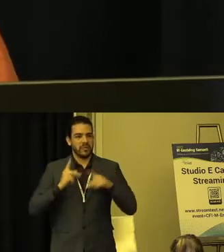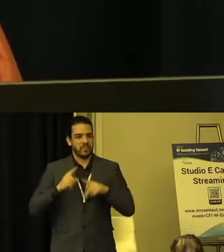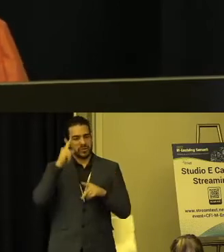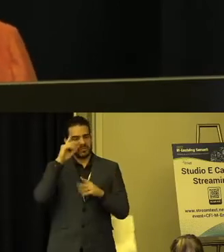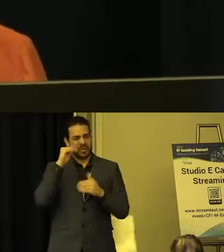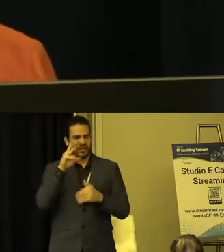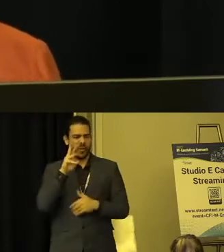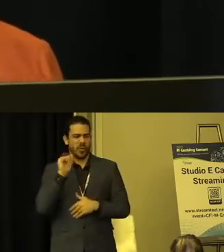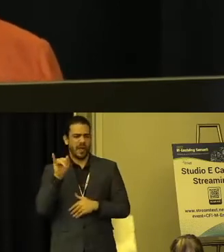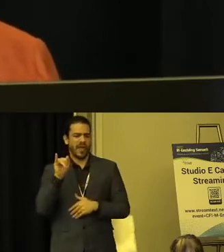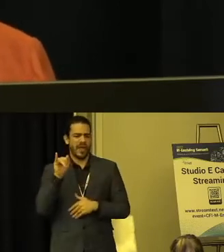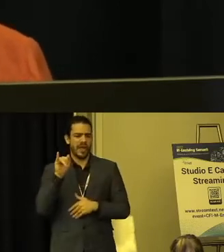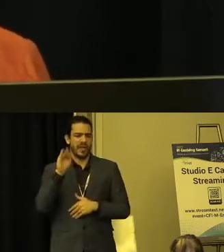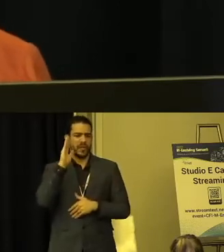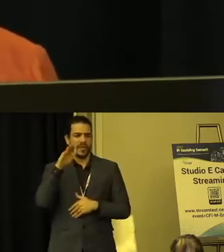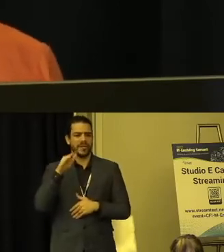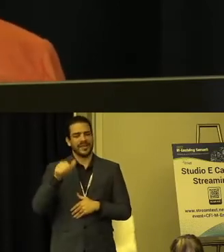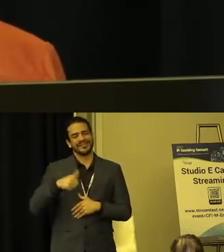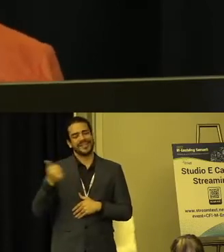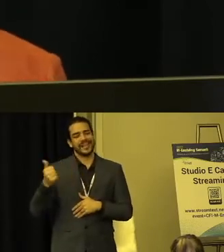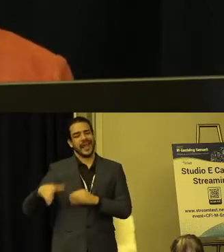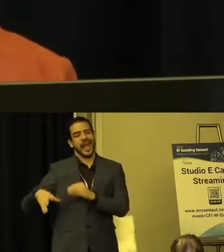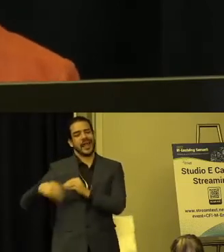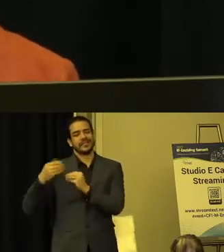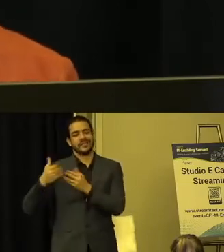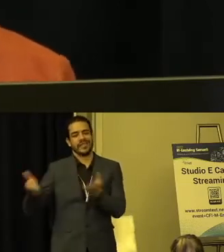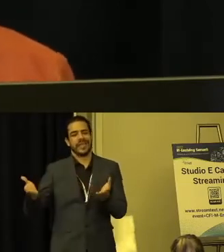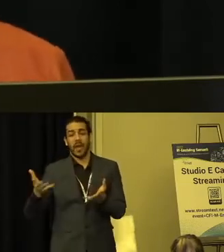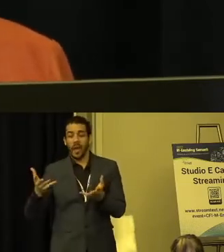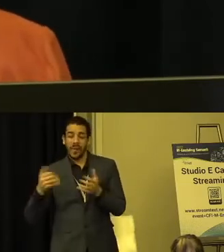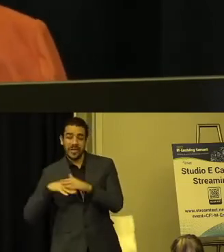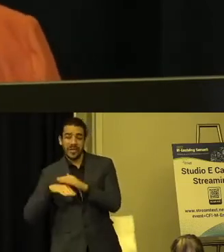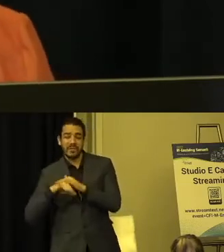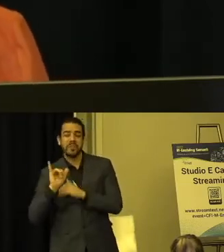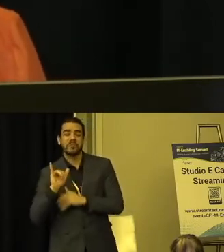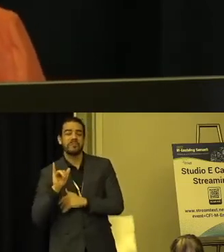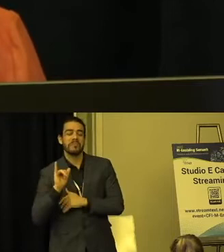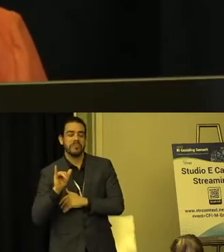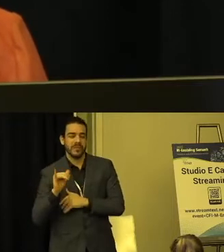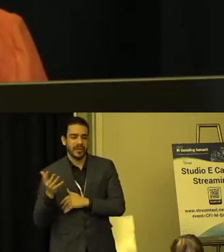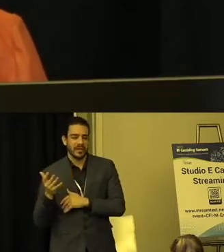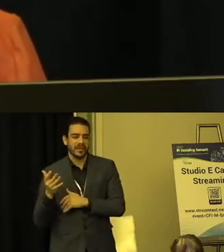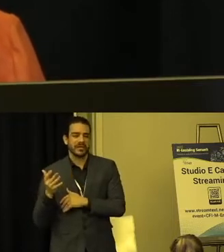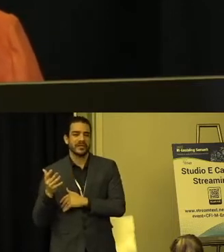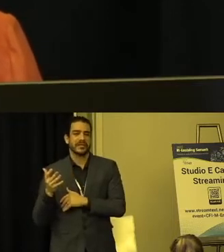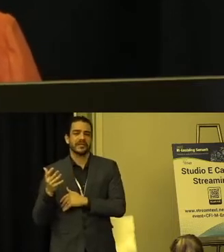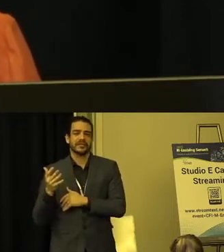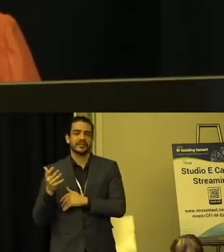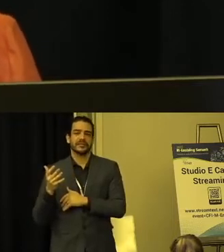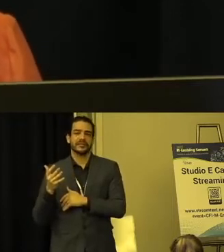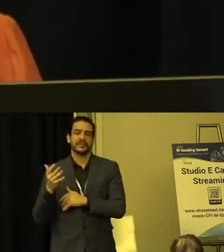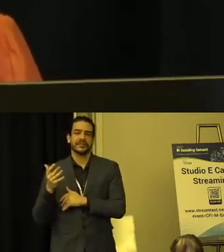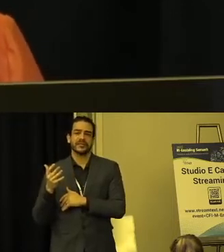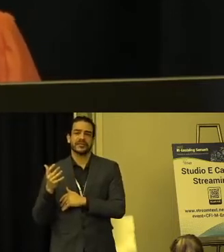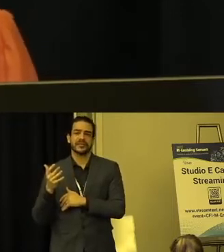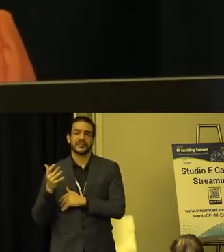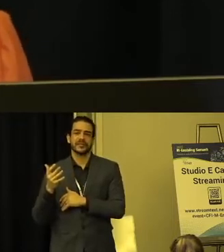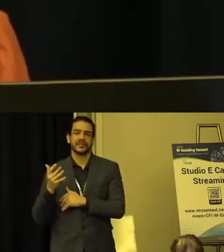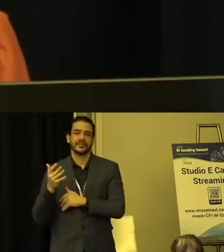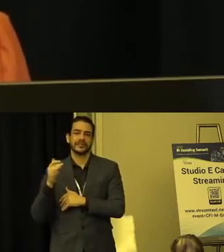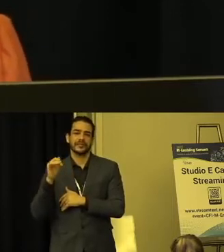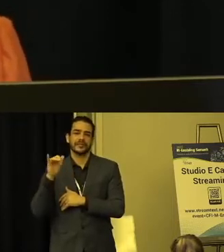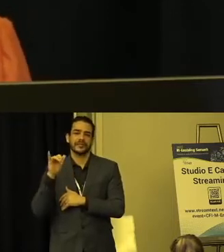WAY was kind of this extra thing, and you want to do accessibility. And so